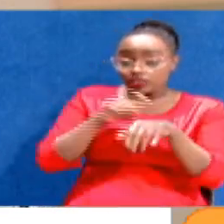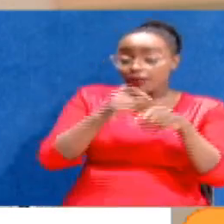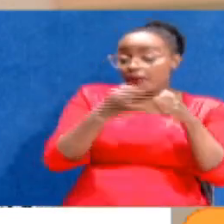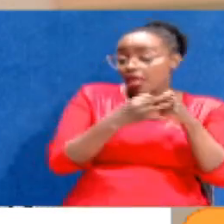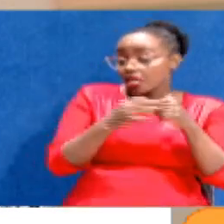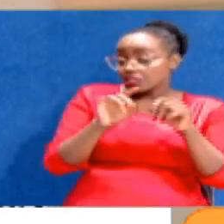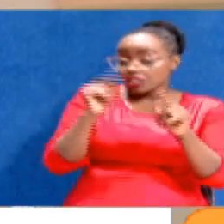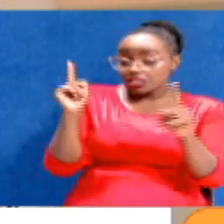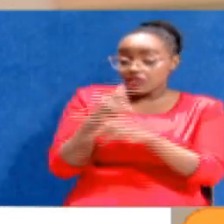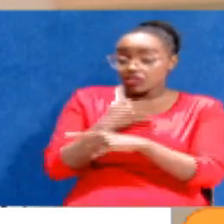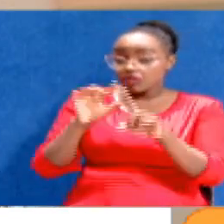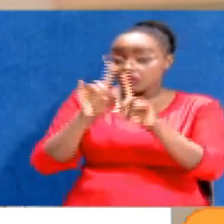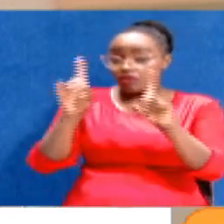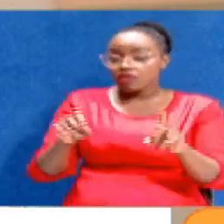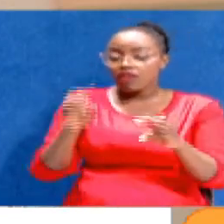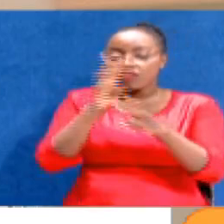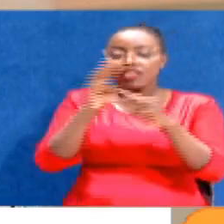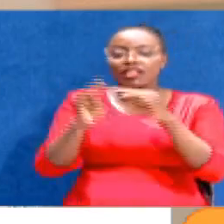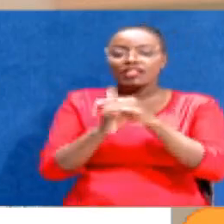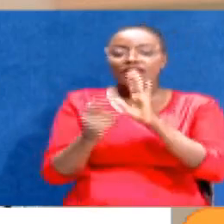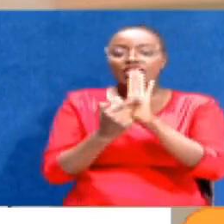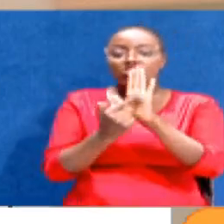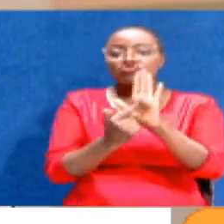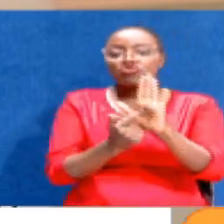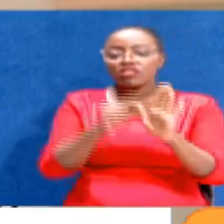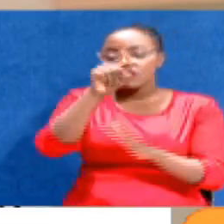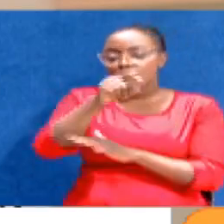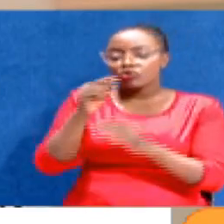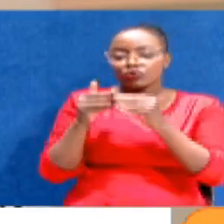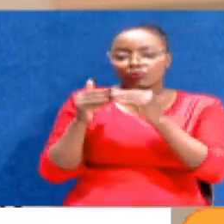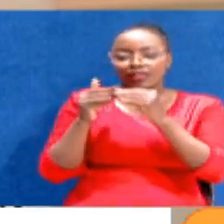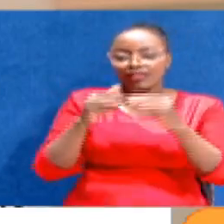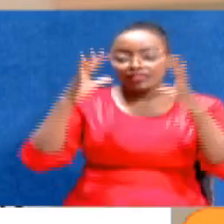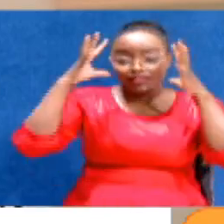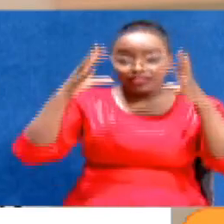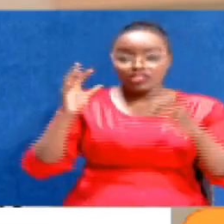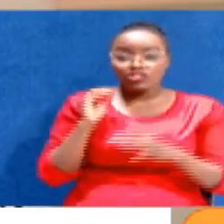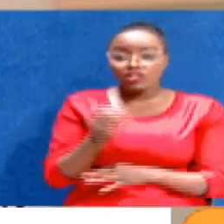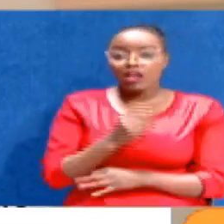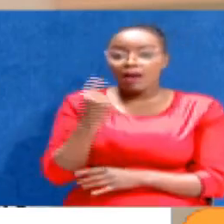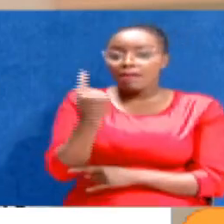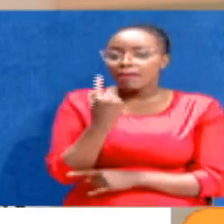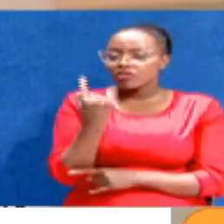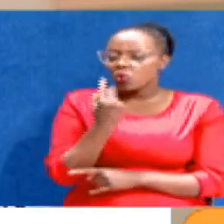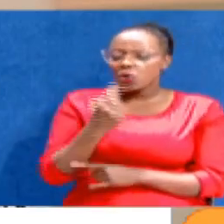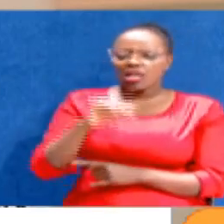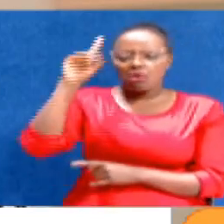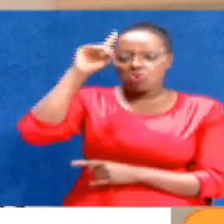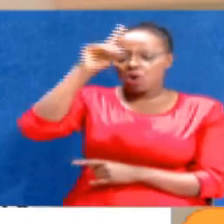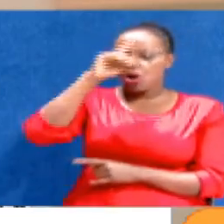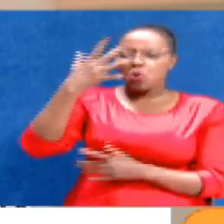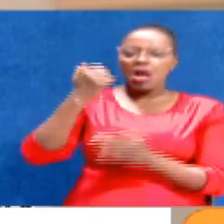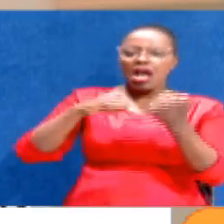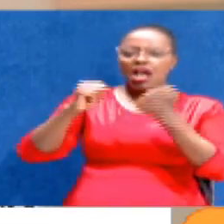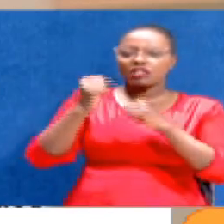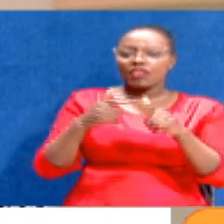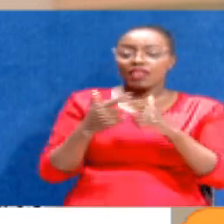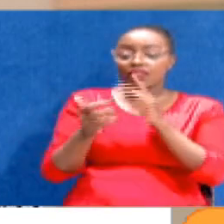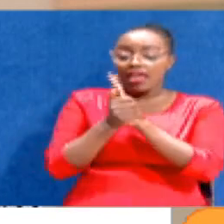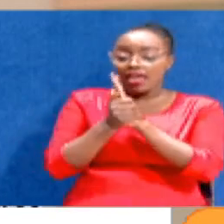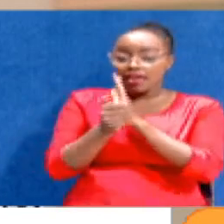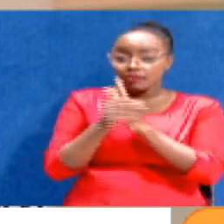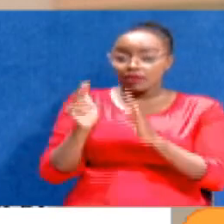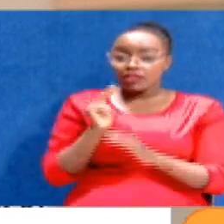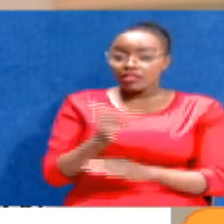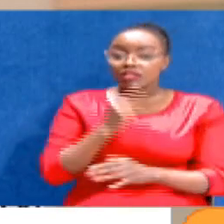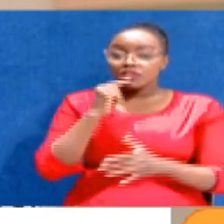p.m.? Statistics should drive decision-making, not knee-jerk reactions. After all, the experts have told